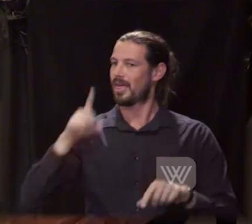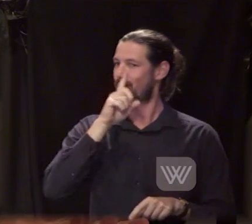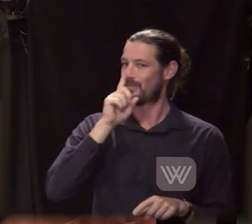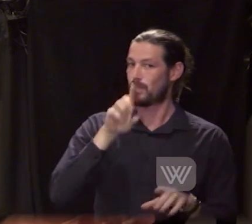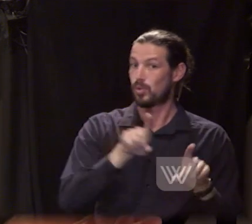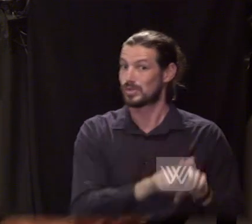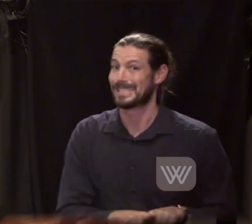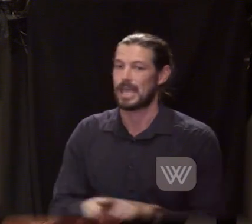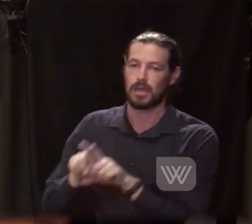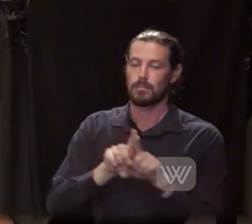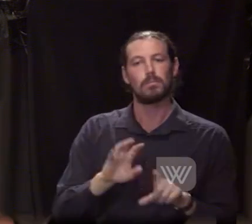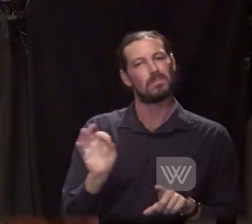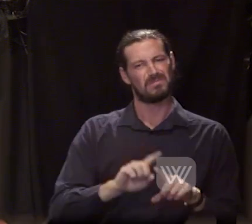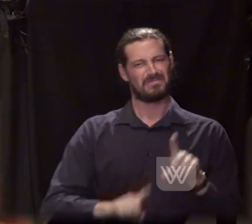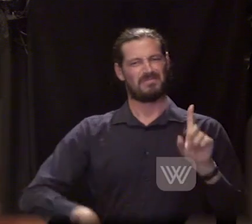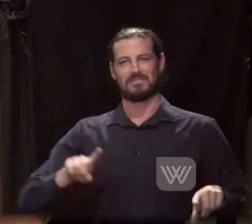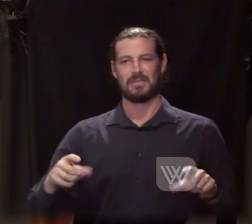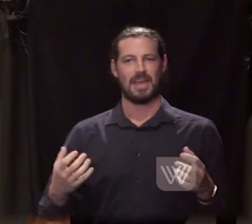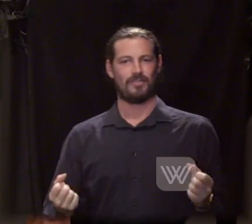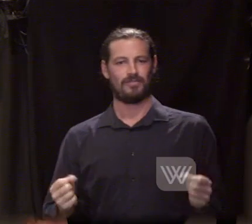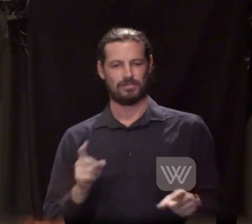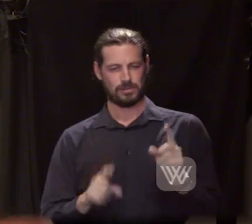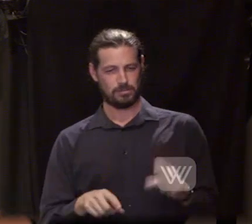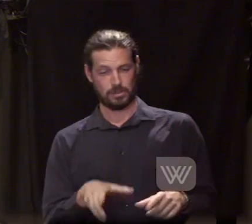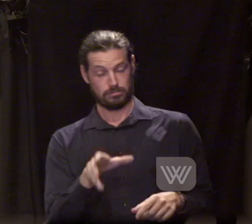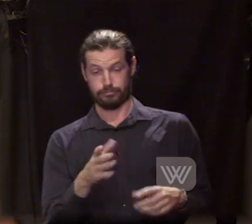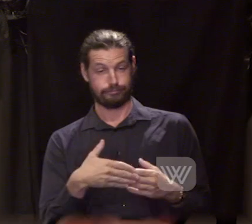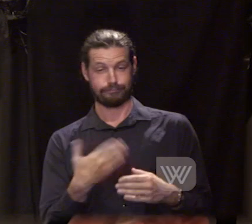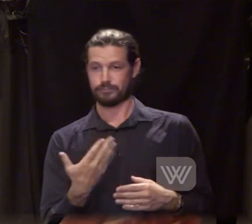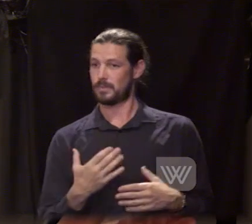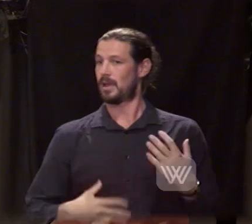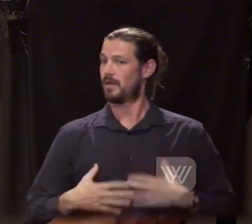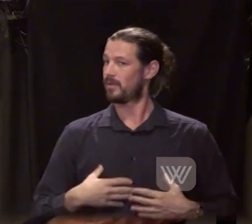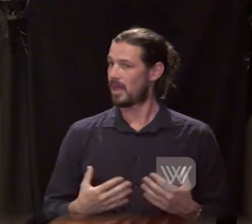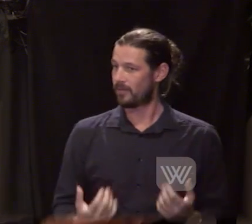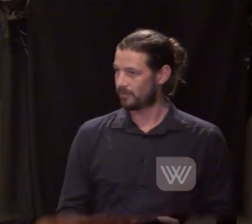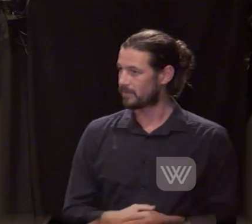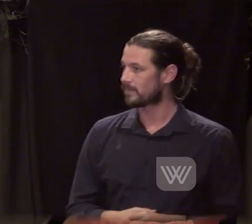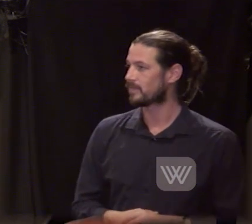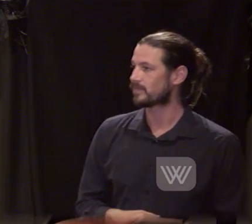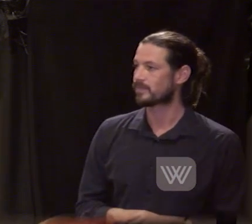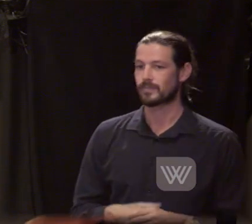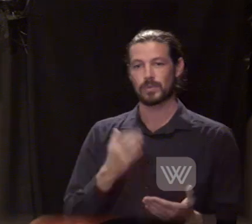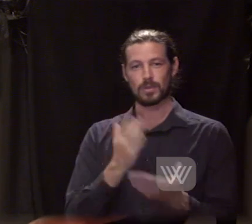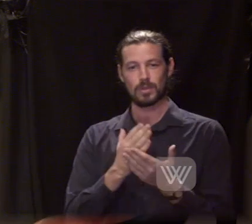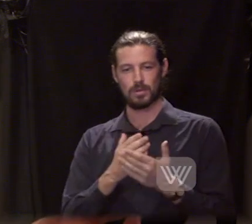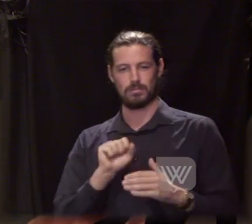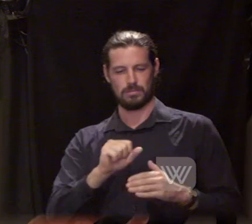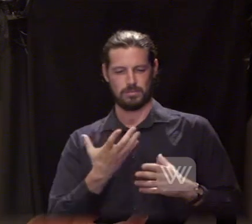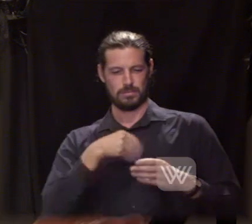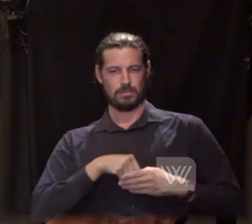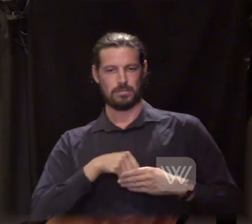not necessarily a rhyme or reason for why people react the way they do, and there's so many complicating factors that you have no idea what's going on in their